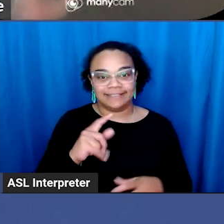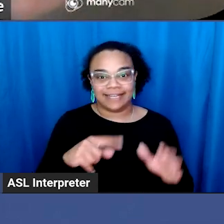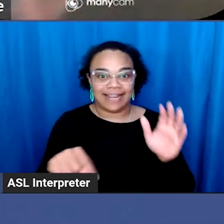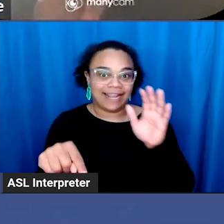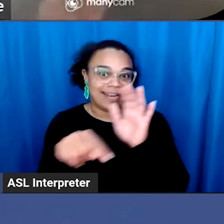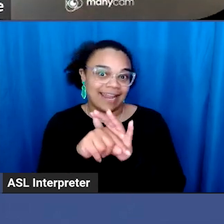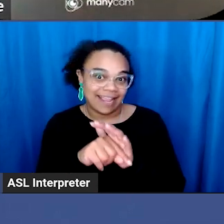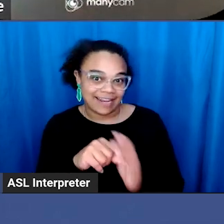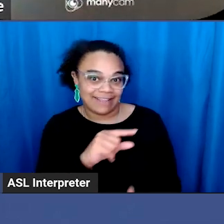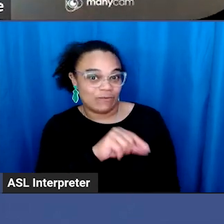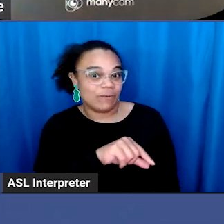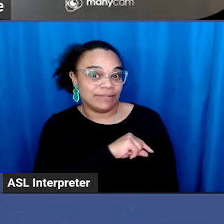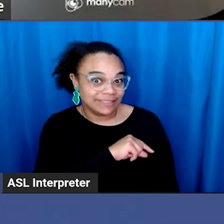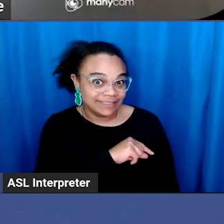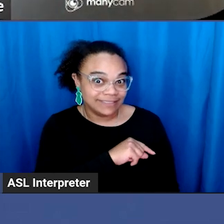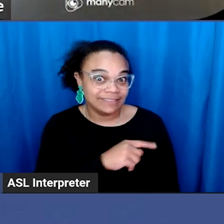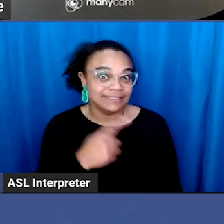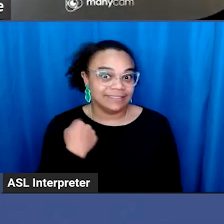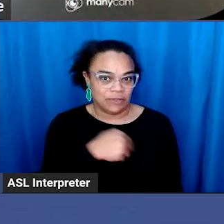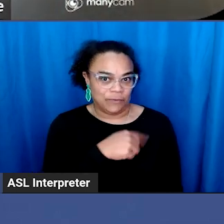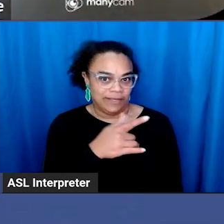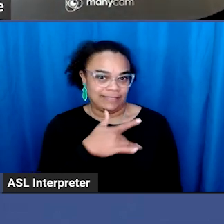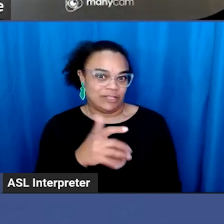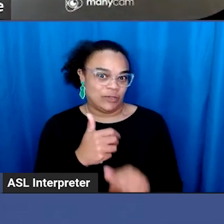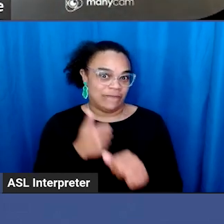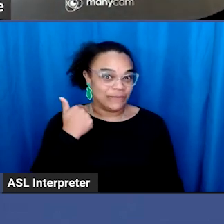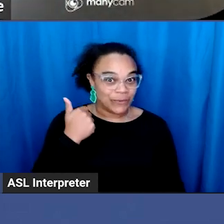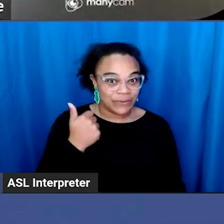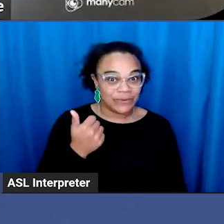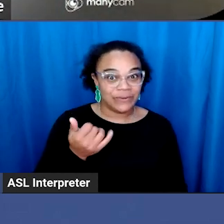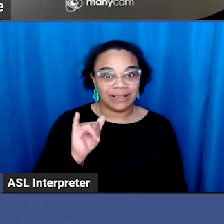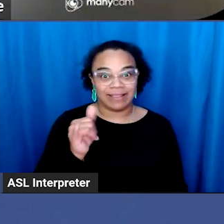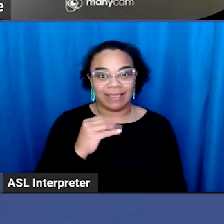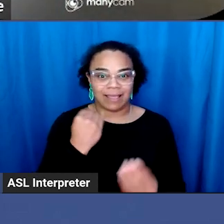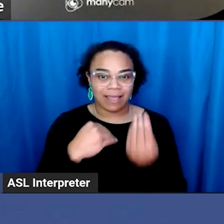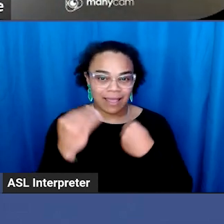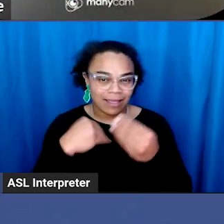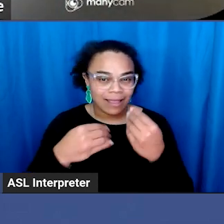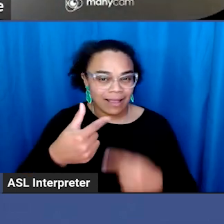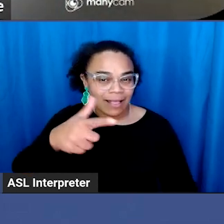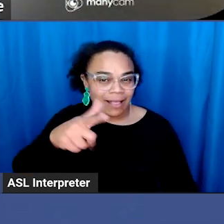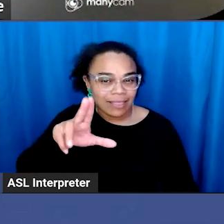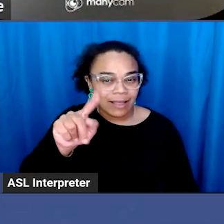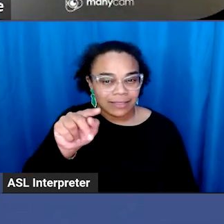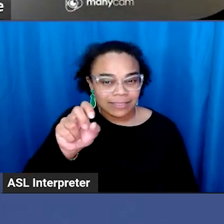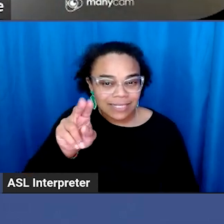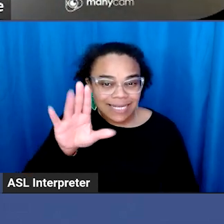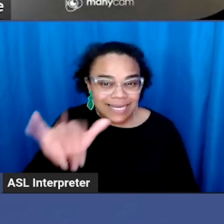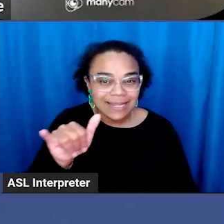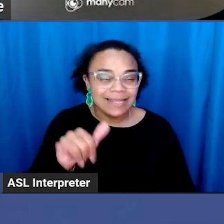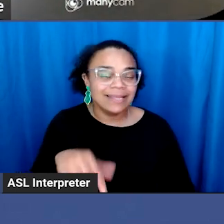negative qualities that we avoid, like gluttony and